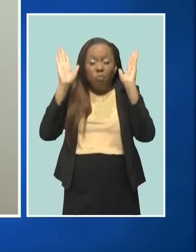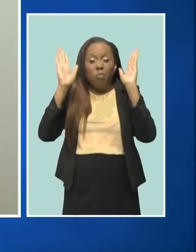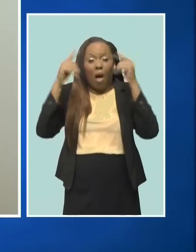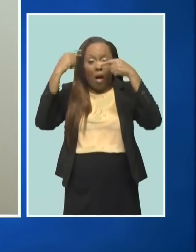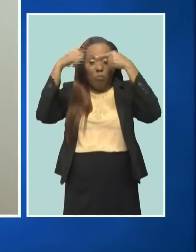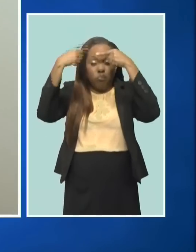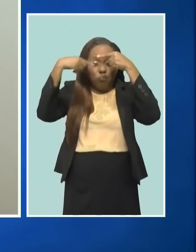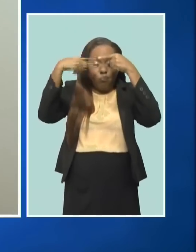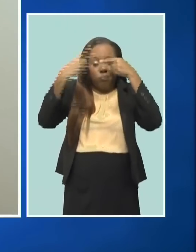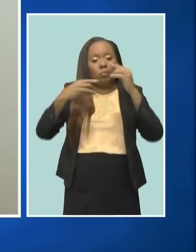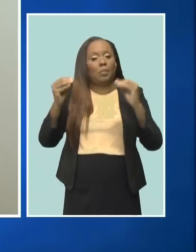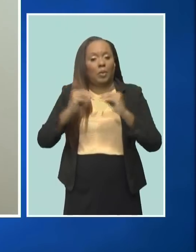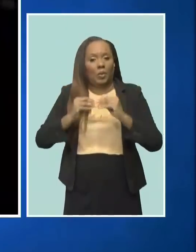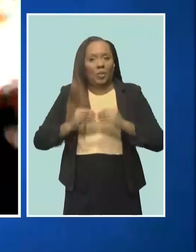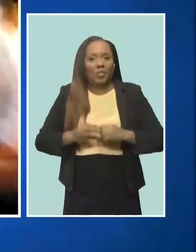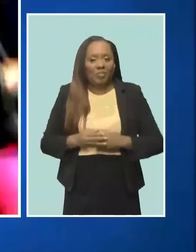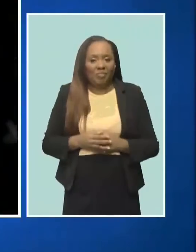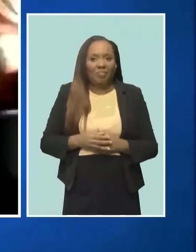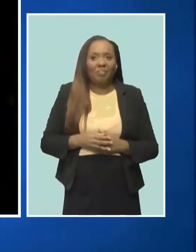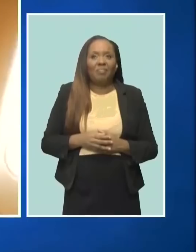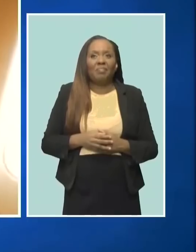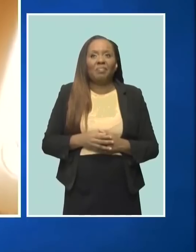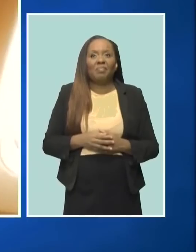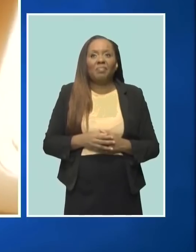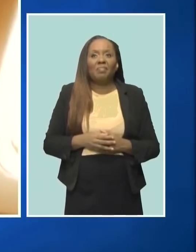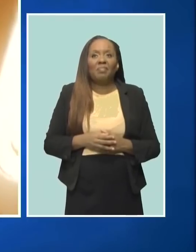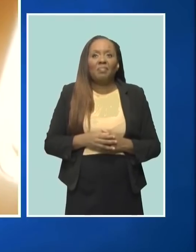who are composing this music.